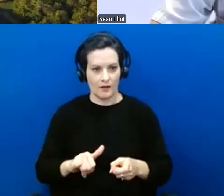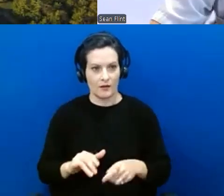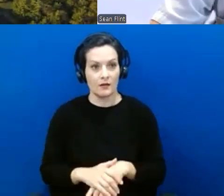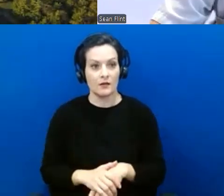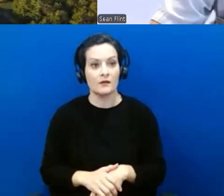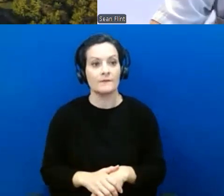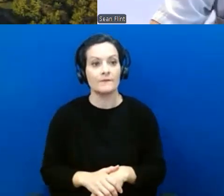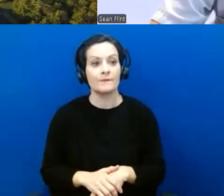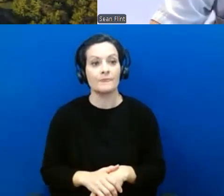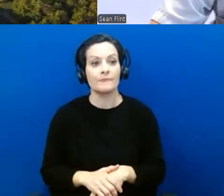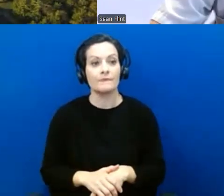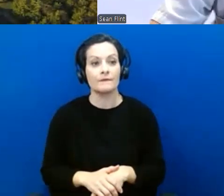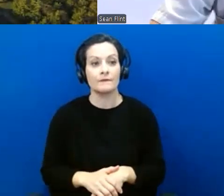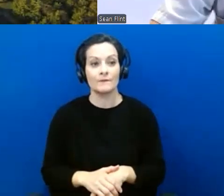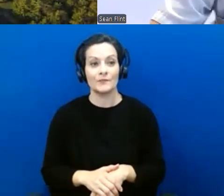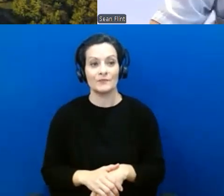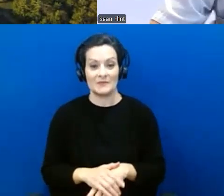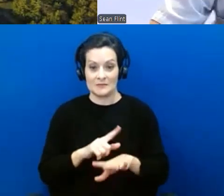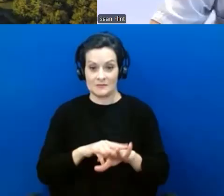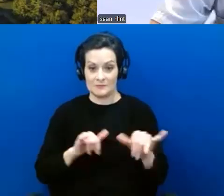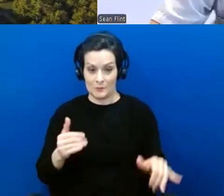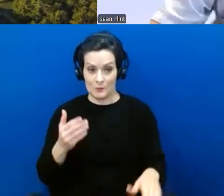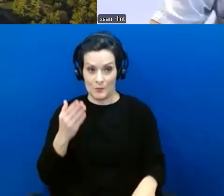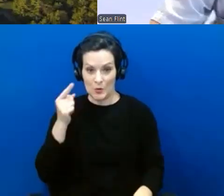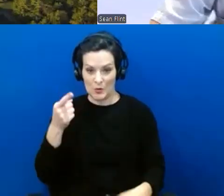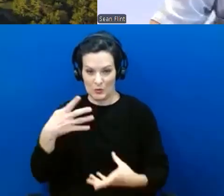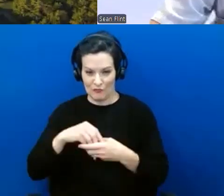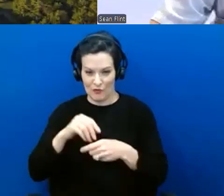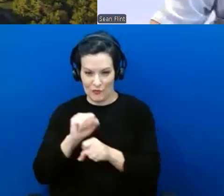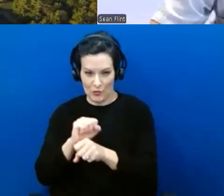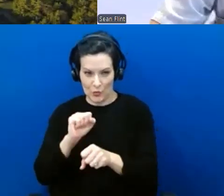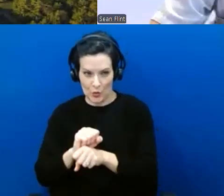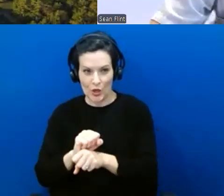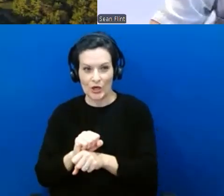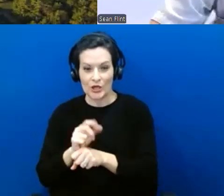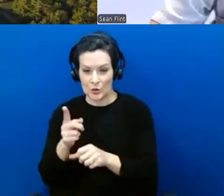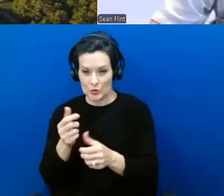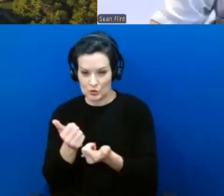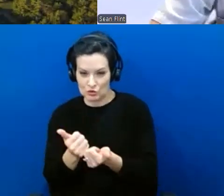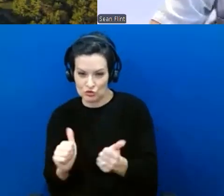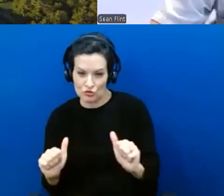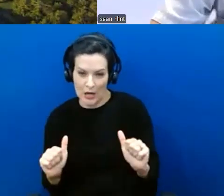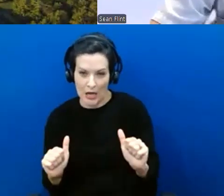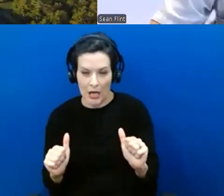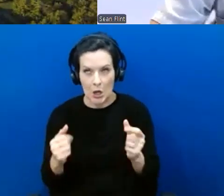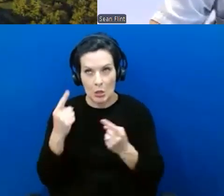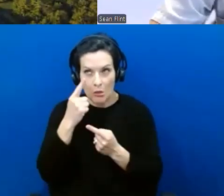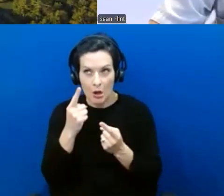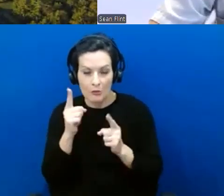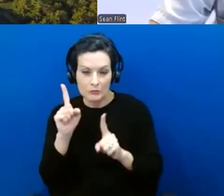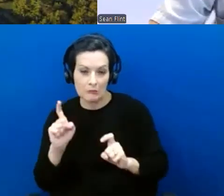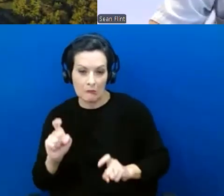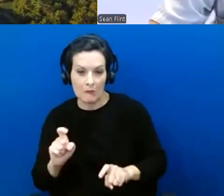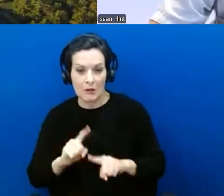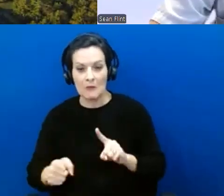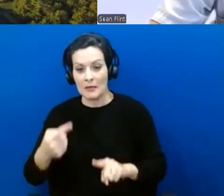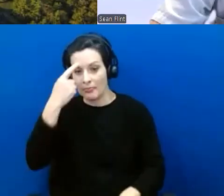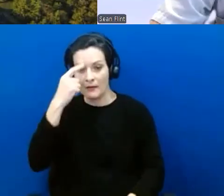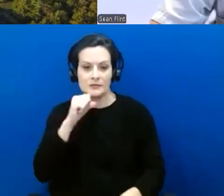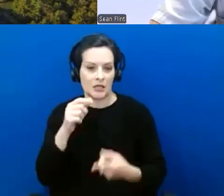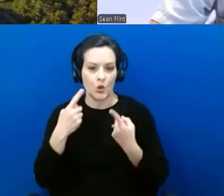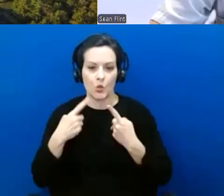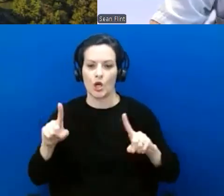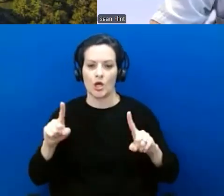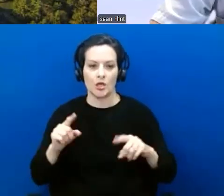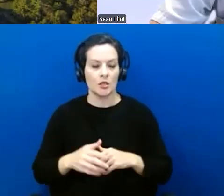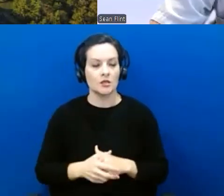know, I know that everyone who's also done that work is like probably tried that or thought about that, and it's like that's never going to work. And so